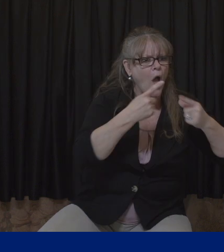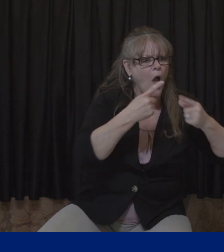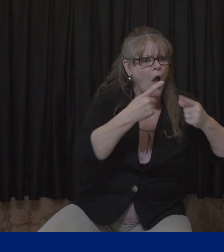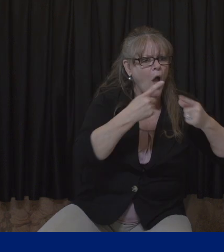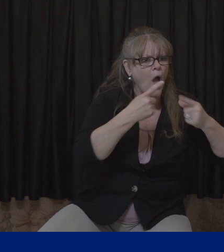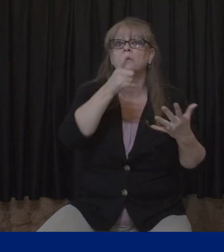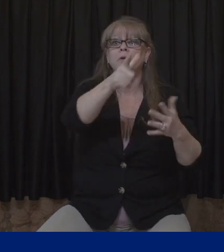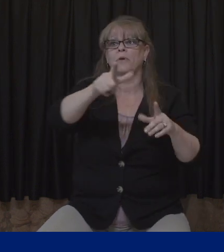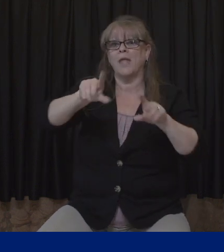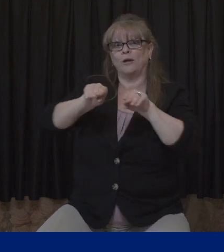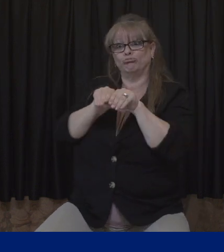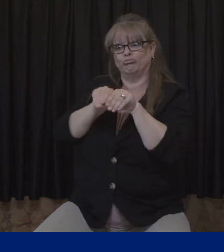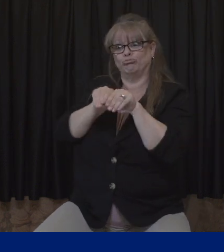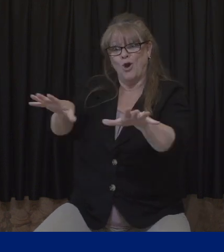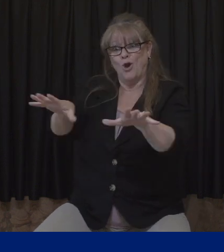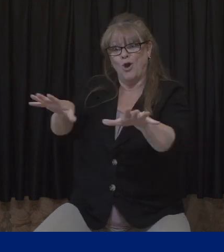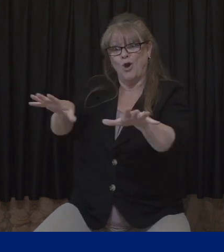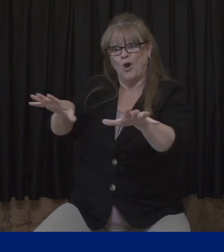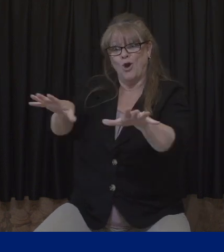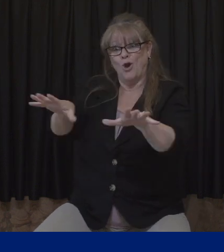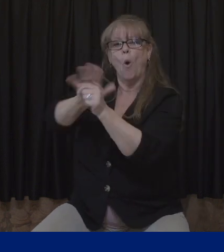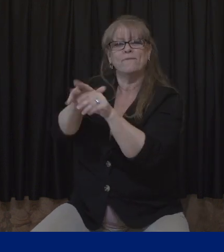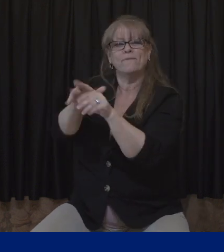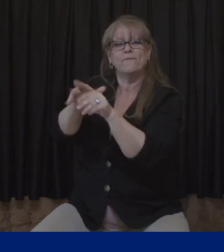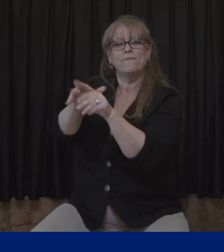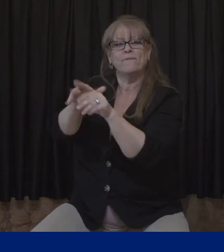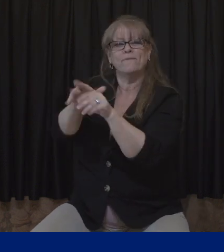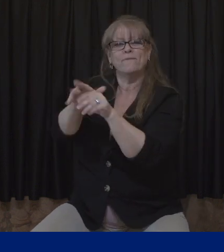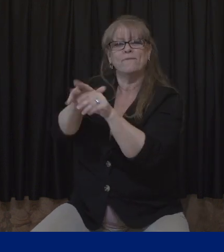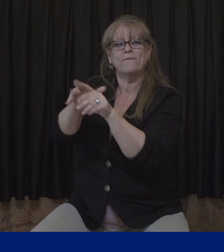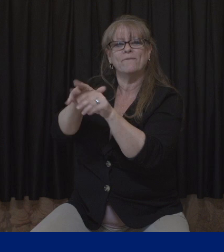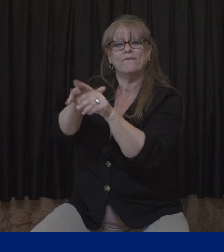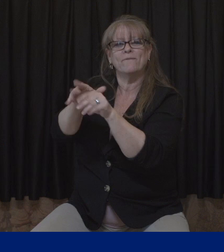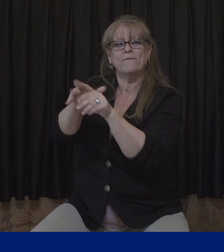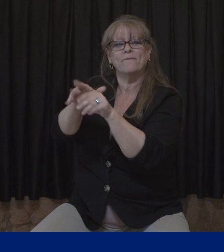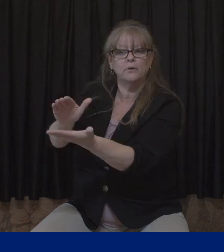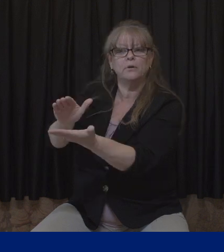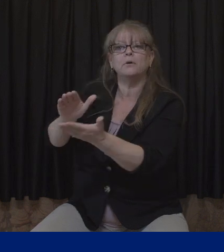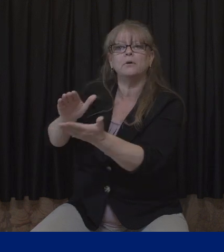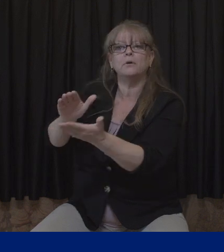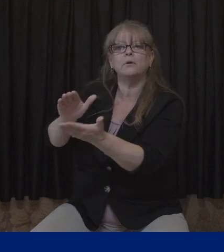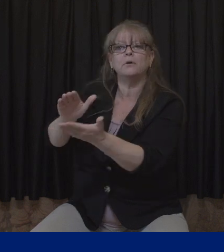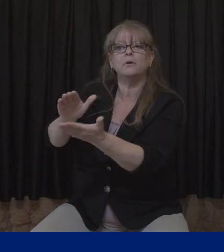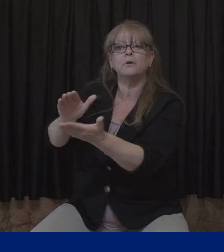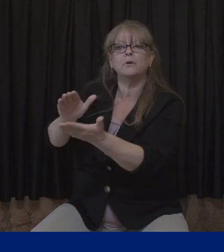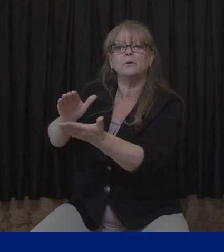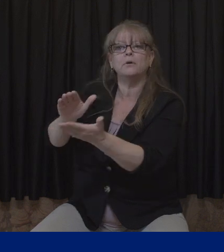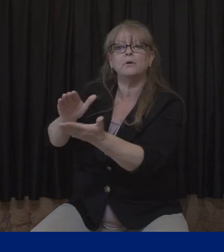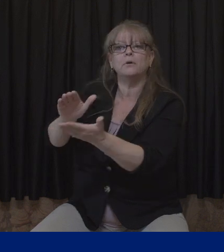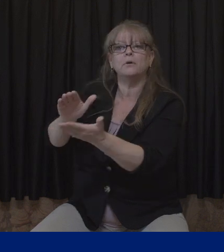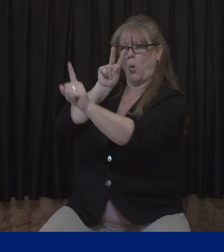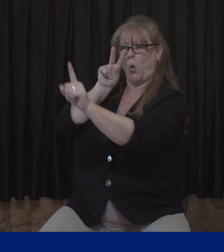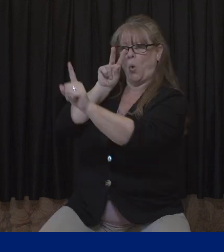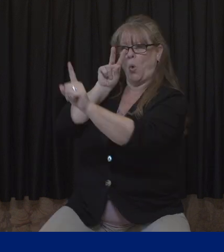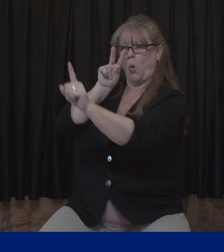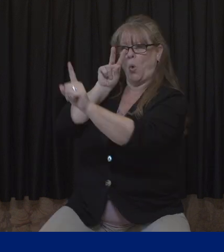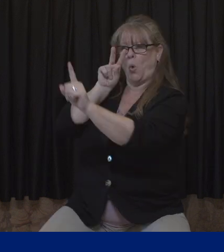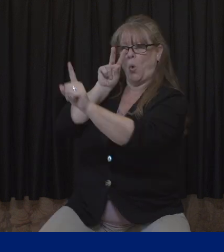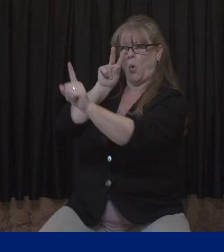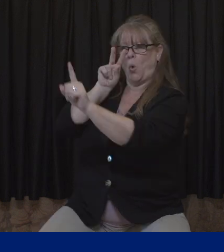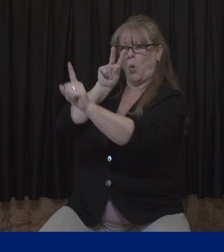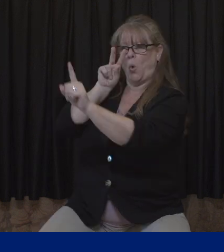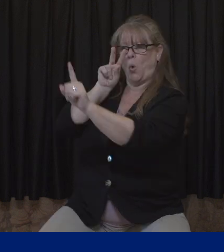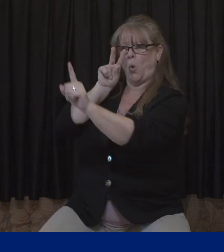use called the R-naught, which is how many people are infected by each person with the virus. It was over 3 originally, according